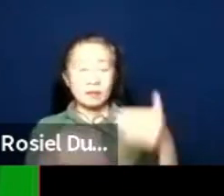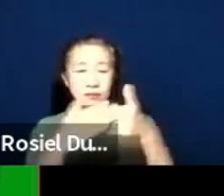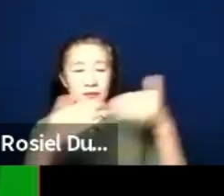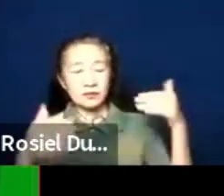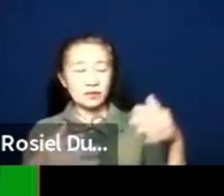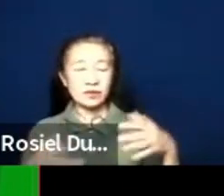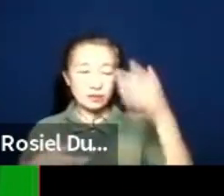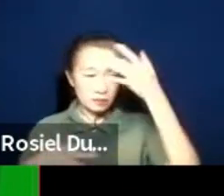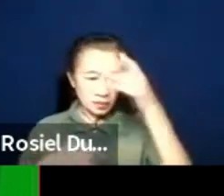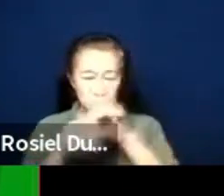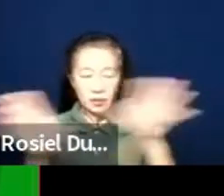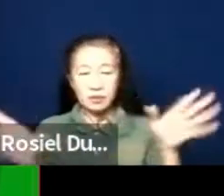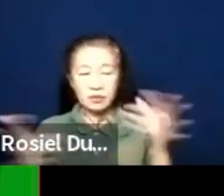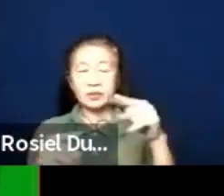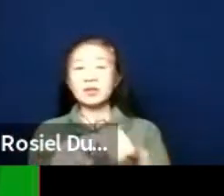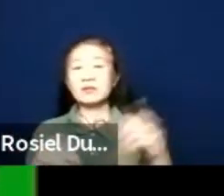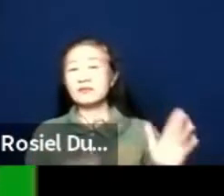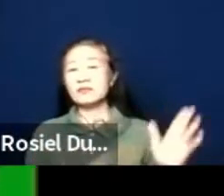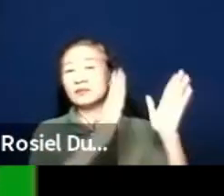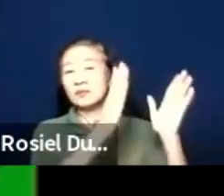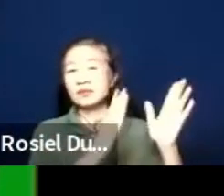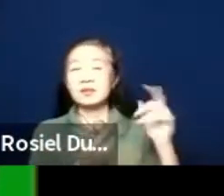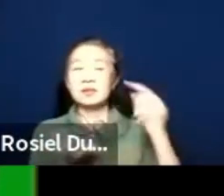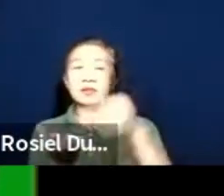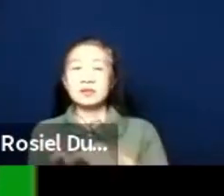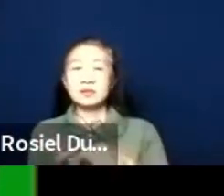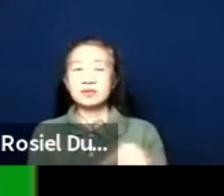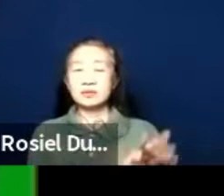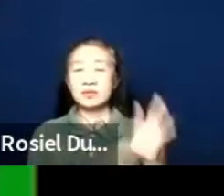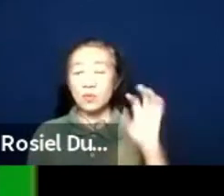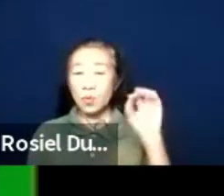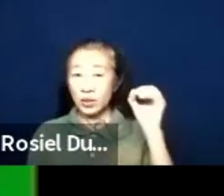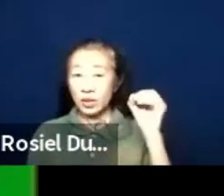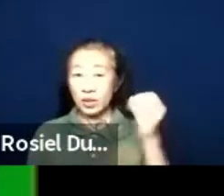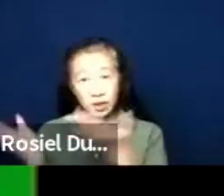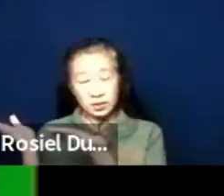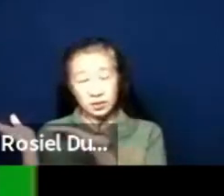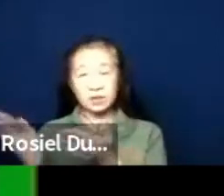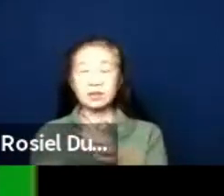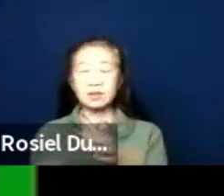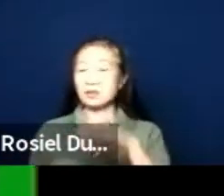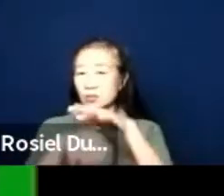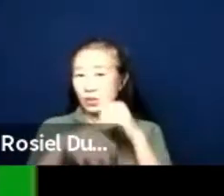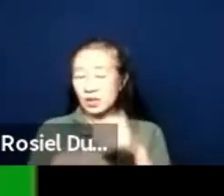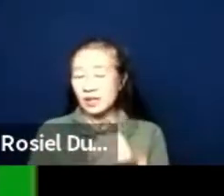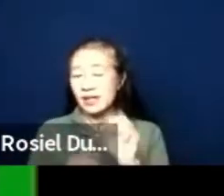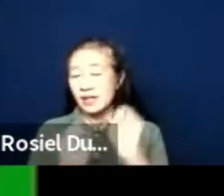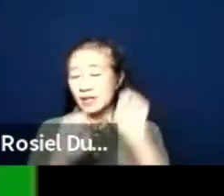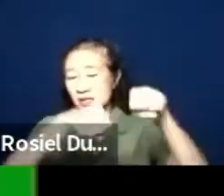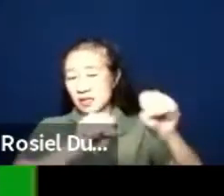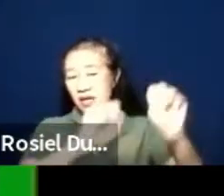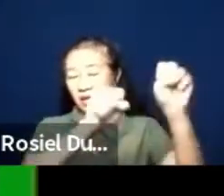Pre-pandemic, we have the face-to-face. This orange one is what we call the stair chair. Okay, you can use